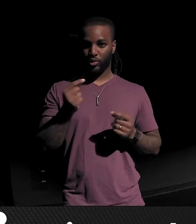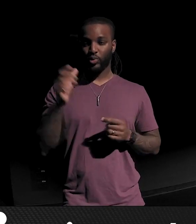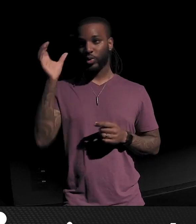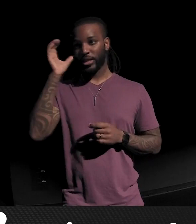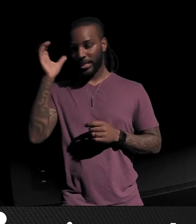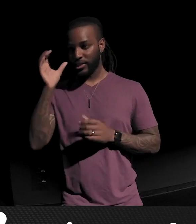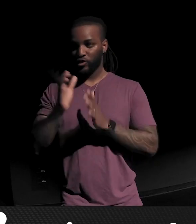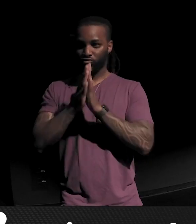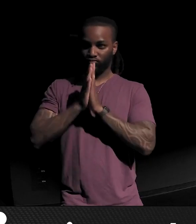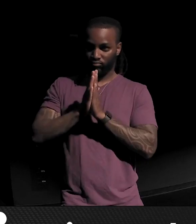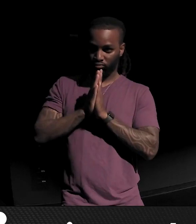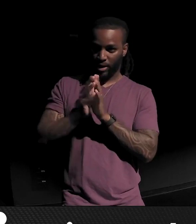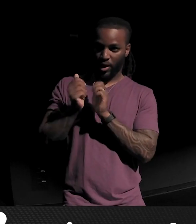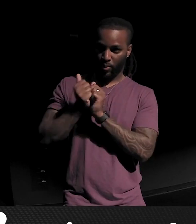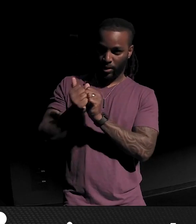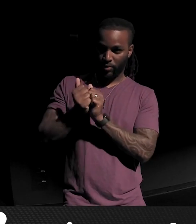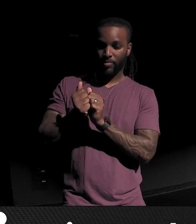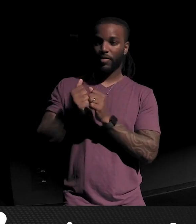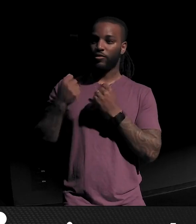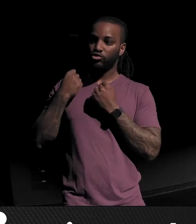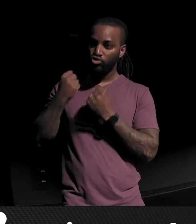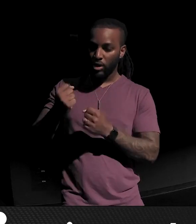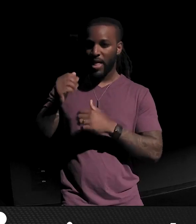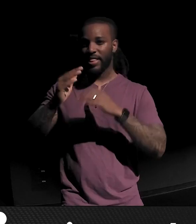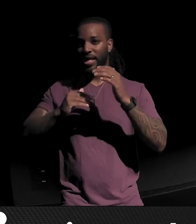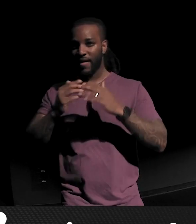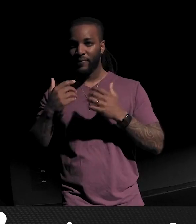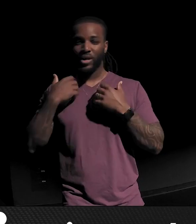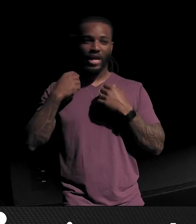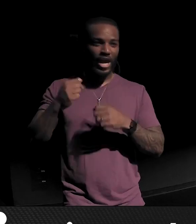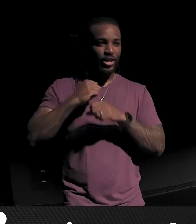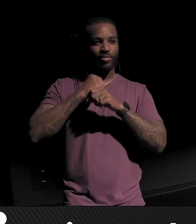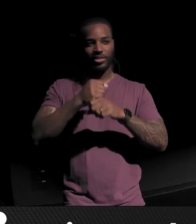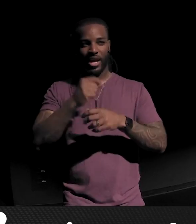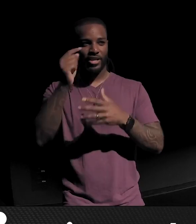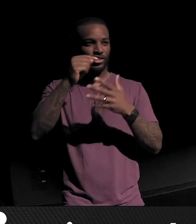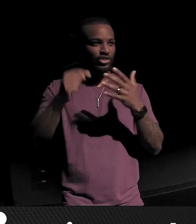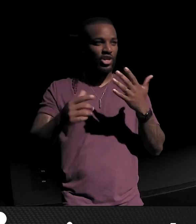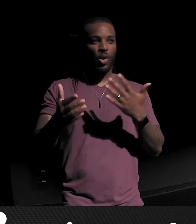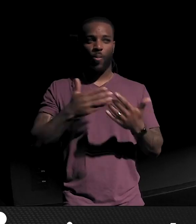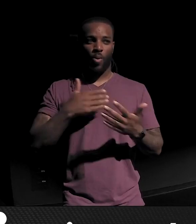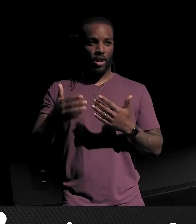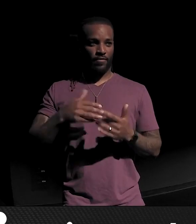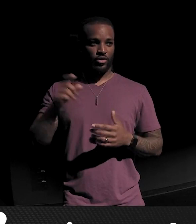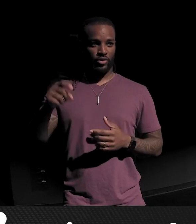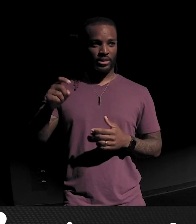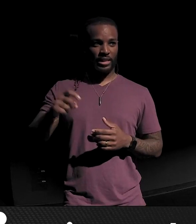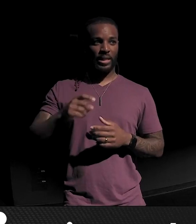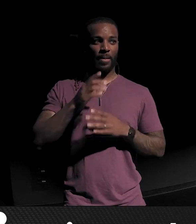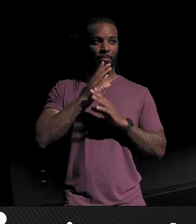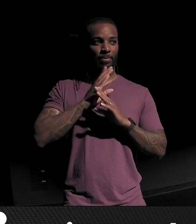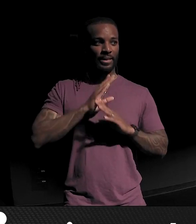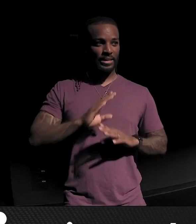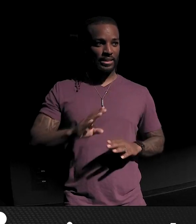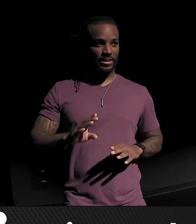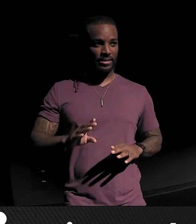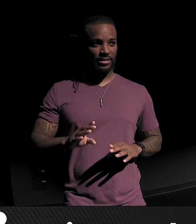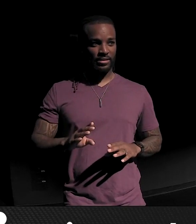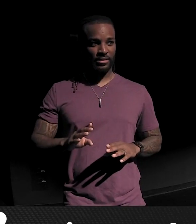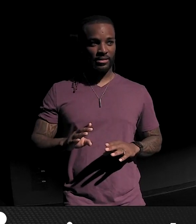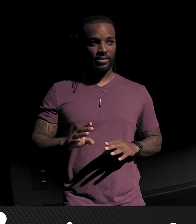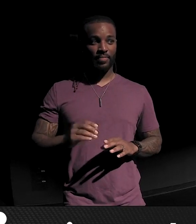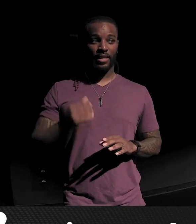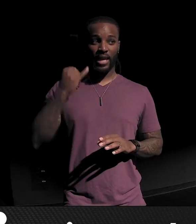alongside you for strength, comfort, healing, protection, whatever it is that you need. Peace. And if